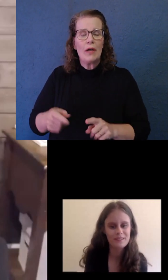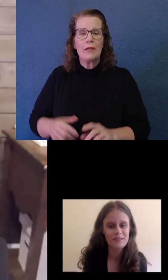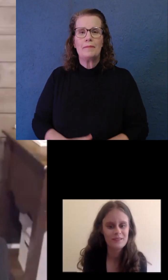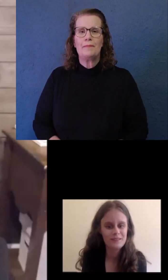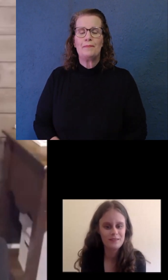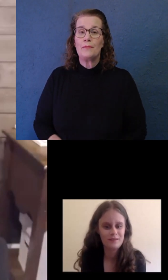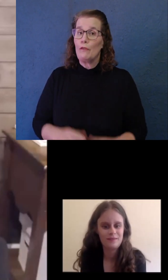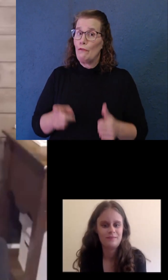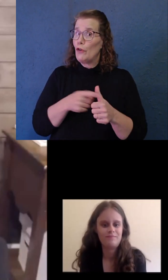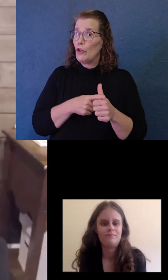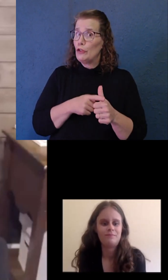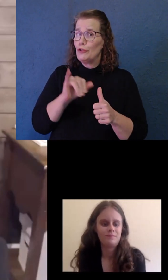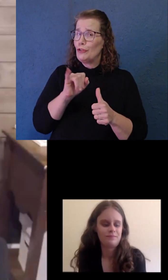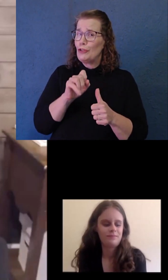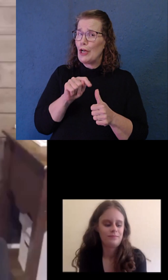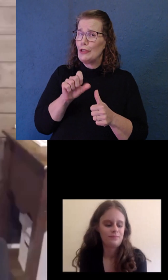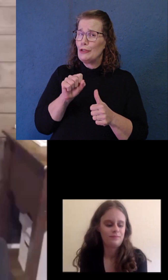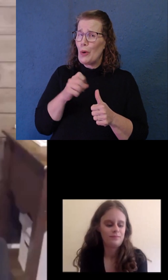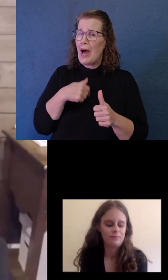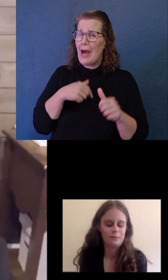me?